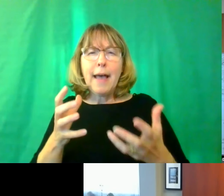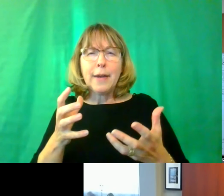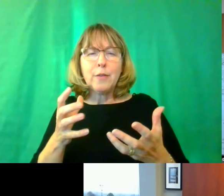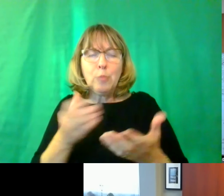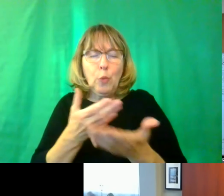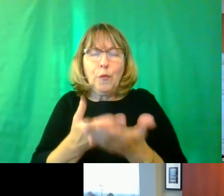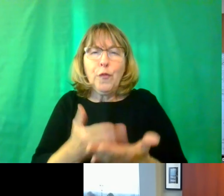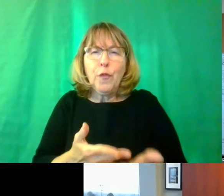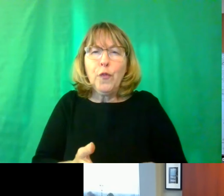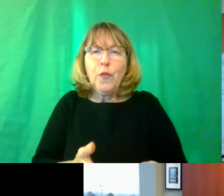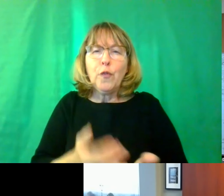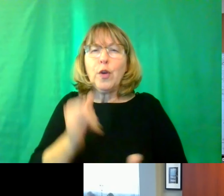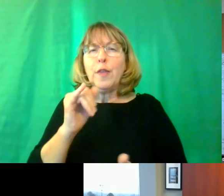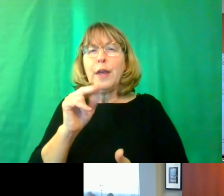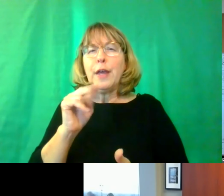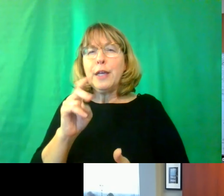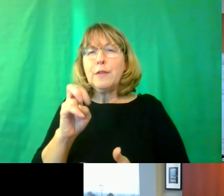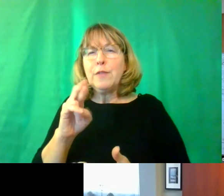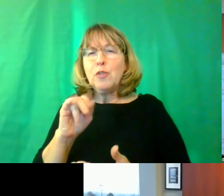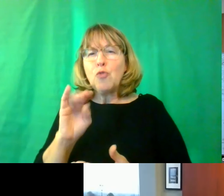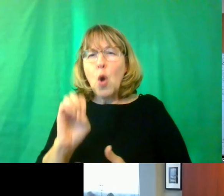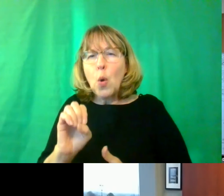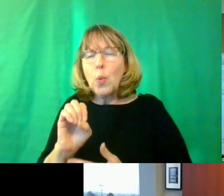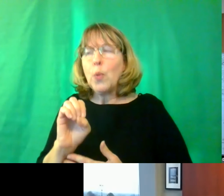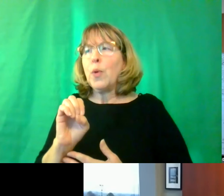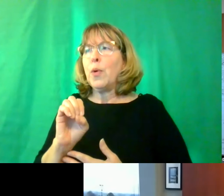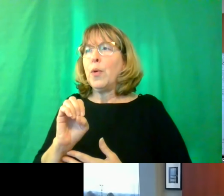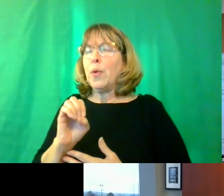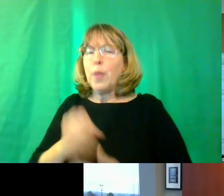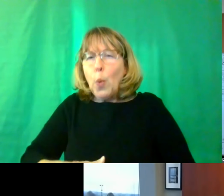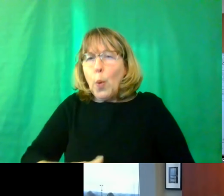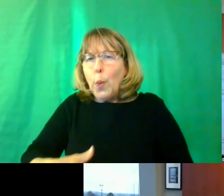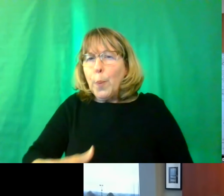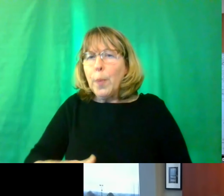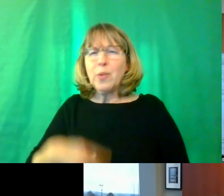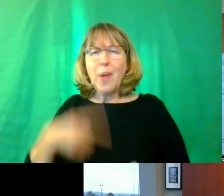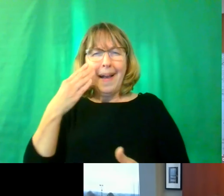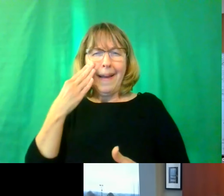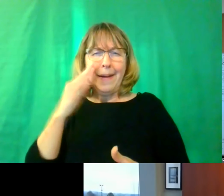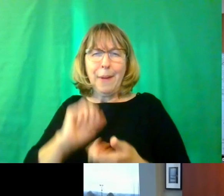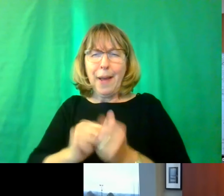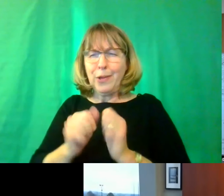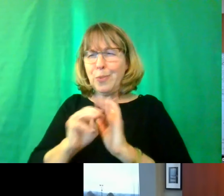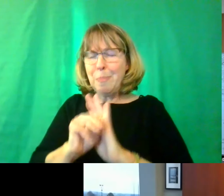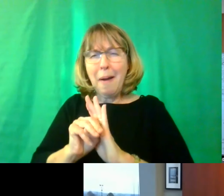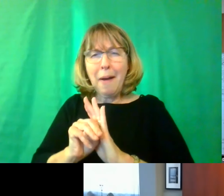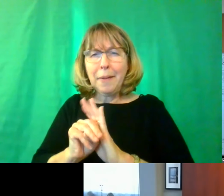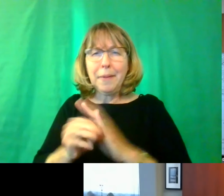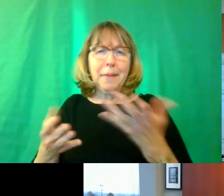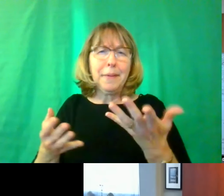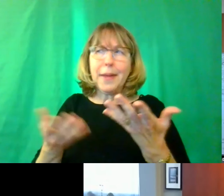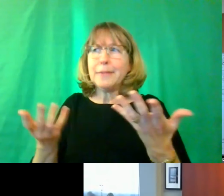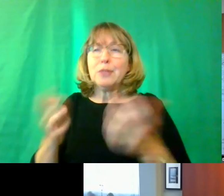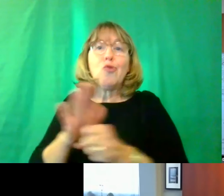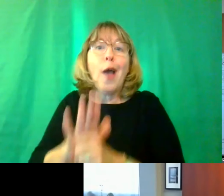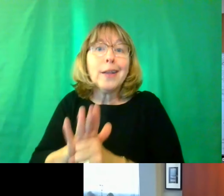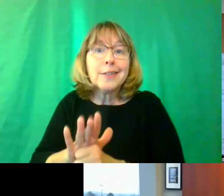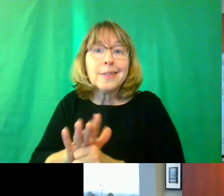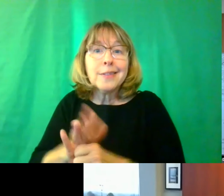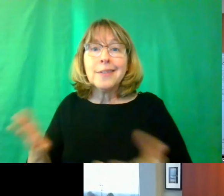or organ on a chip. I don't know how you would model some of the things like stress